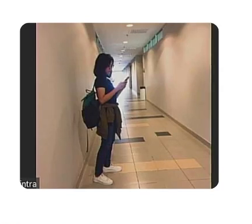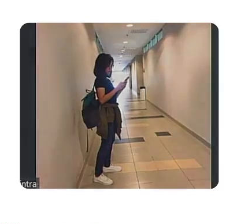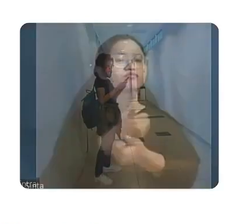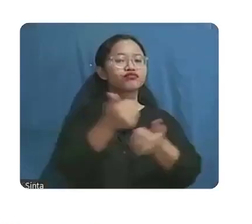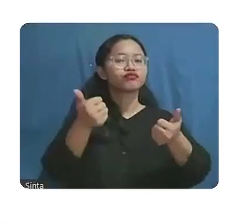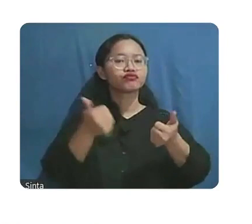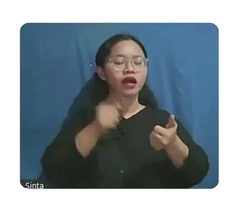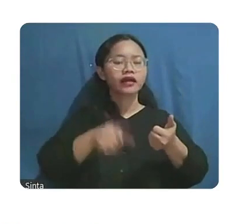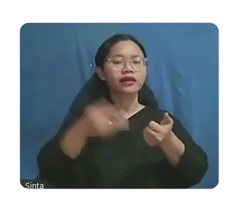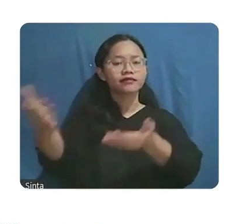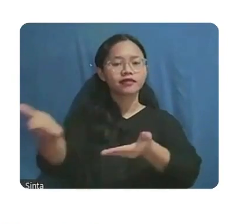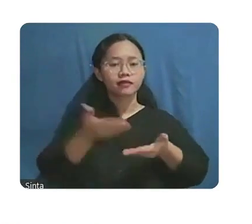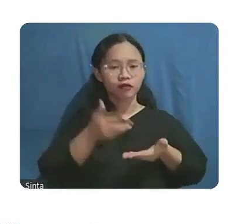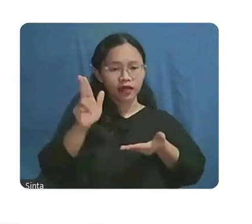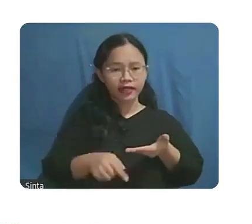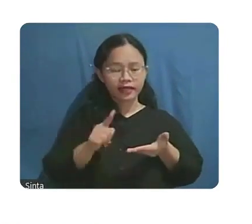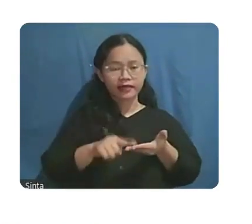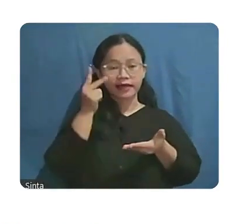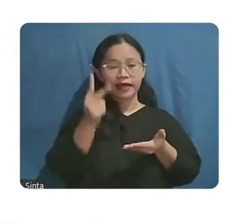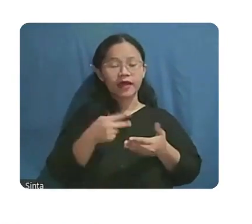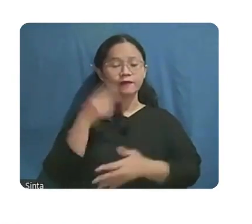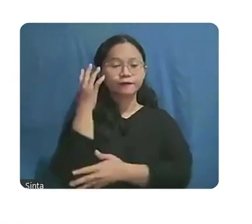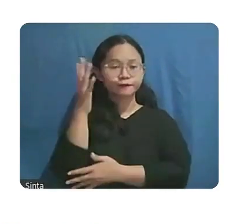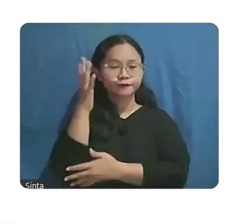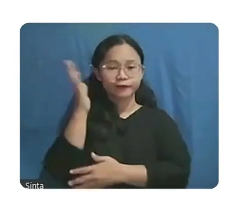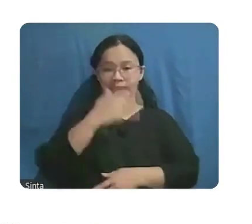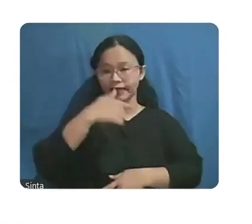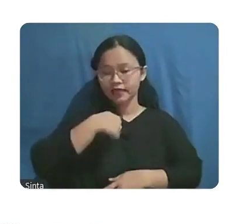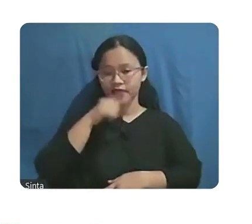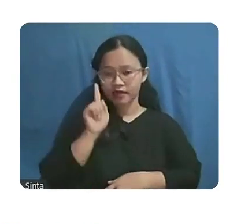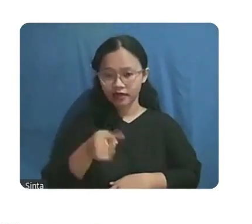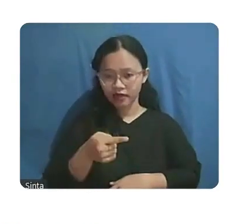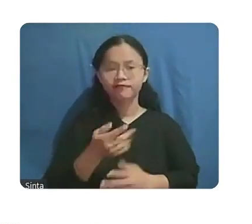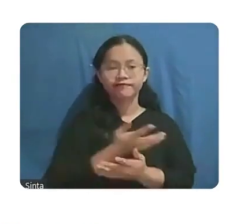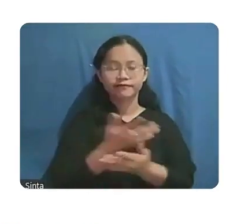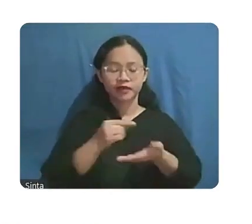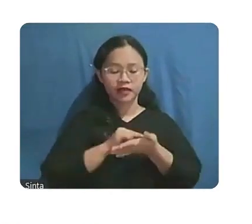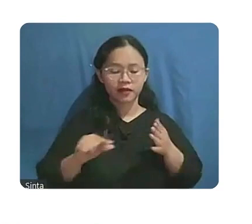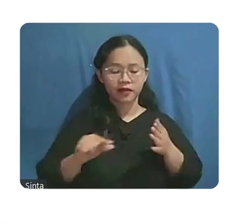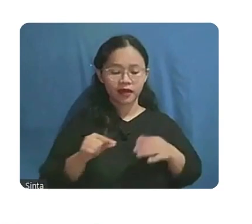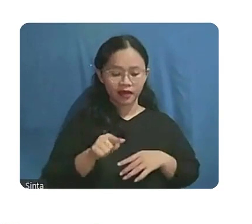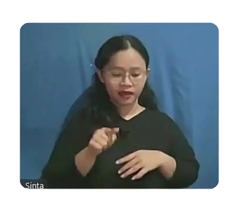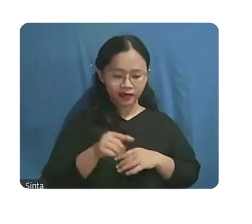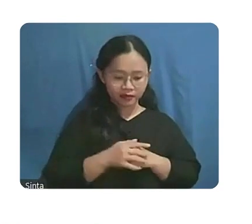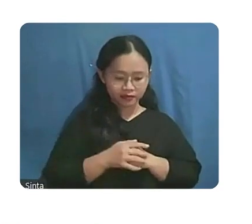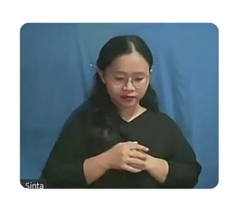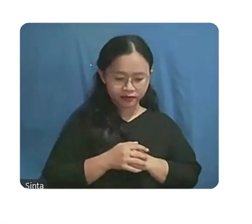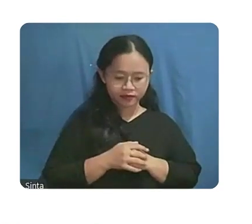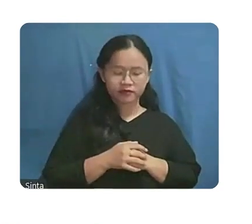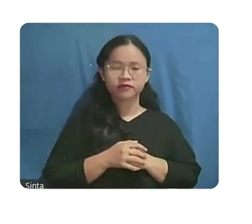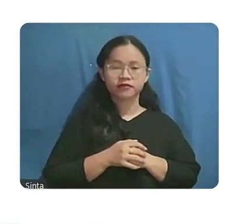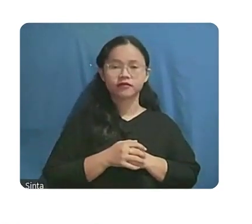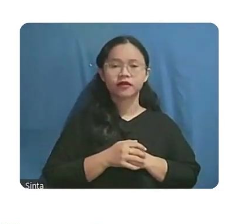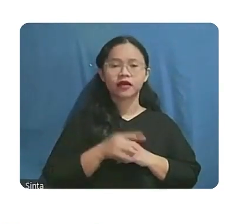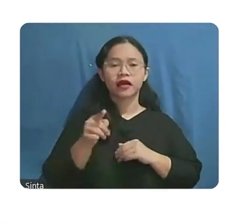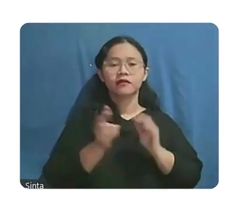scholars, and all relevant stakeholders who are kindly and actively participating in this today's